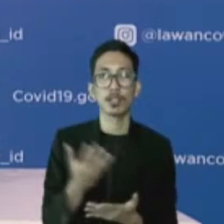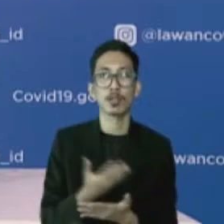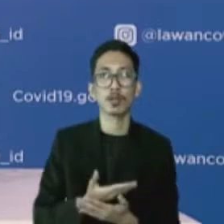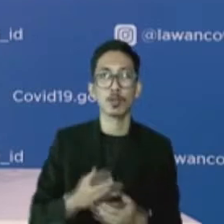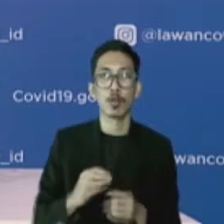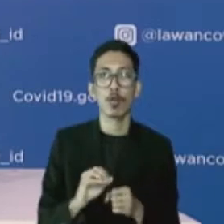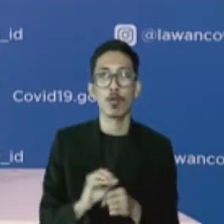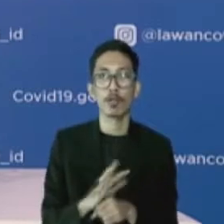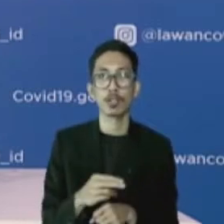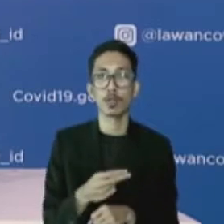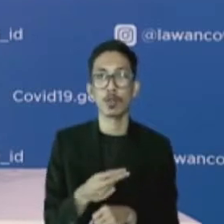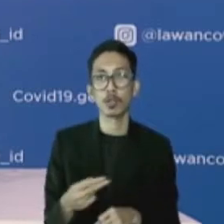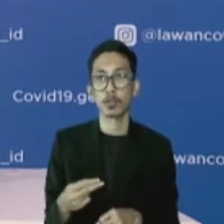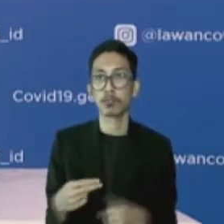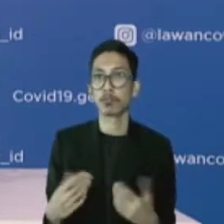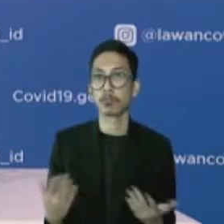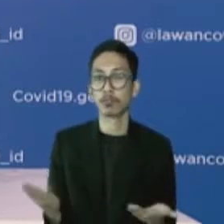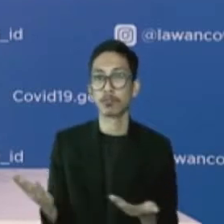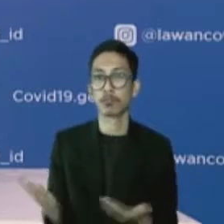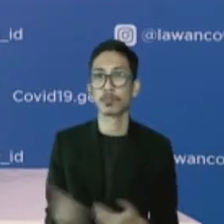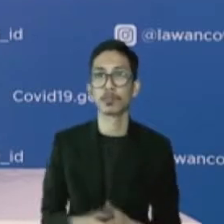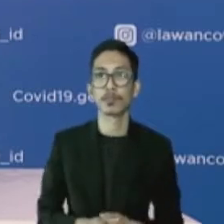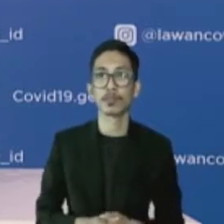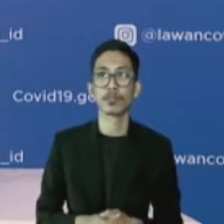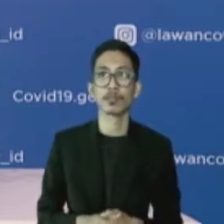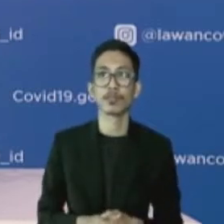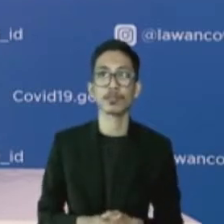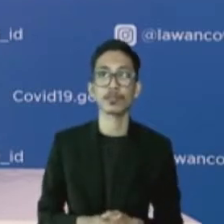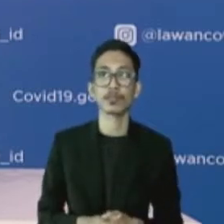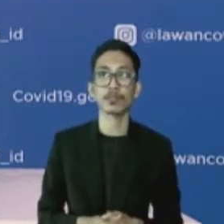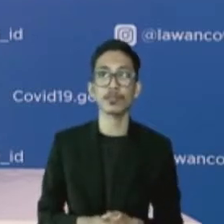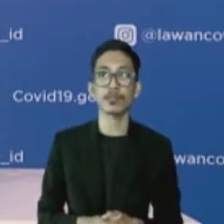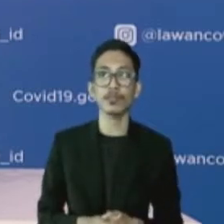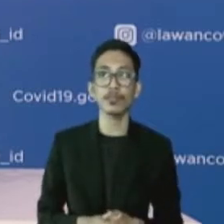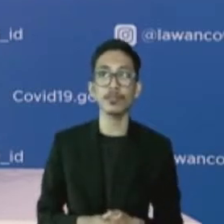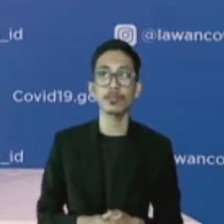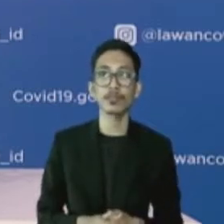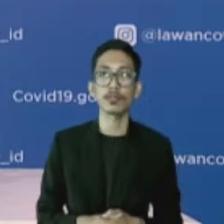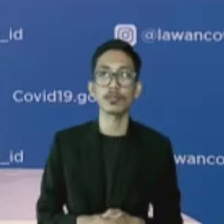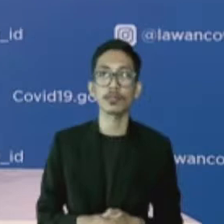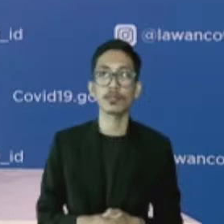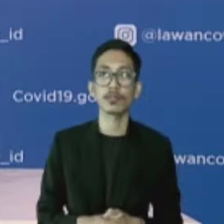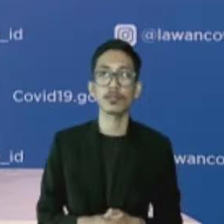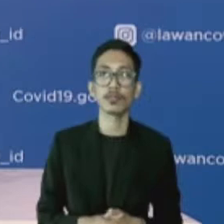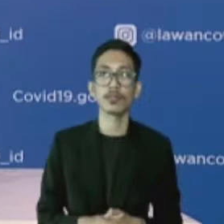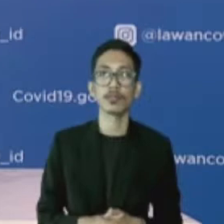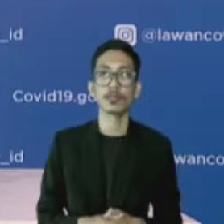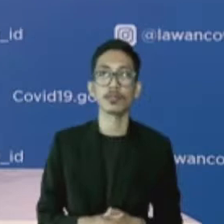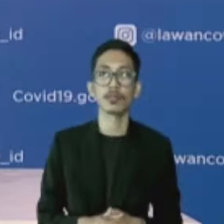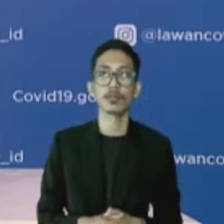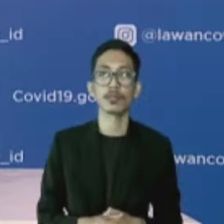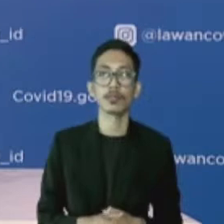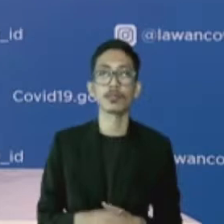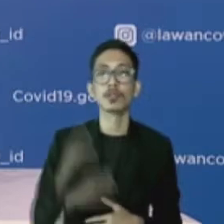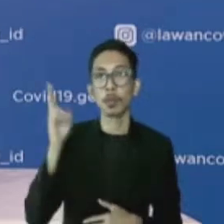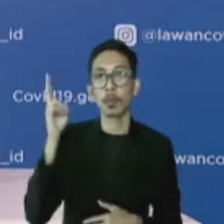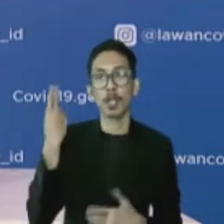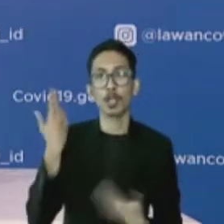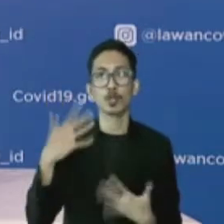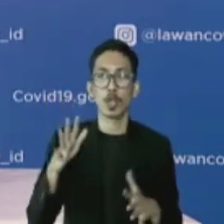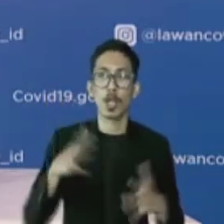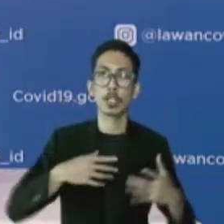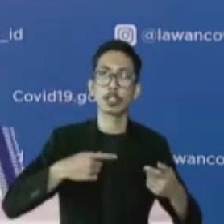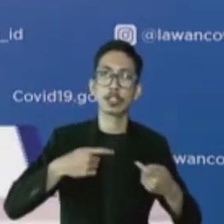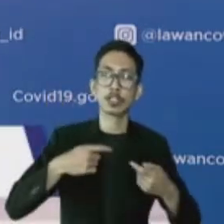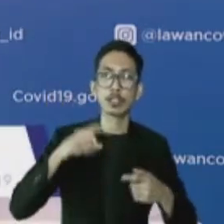in Indonesia. The government is currently drafting a cross-ministerial institutional strategy